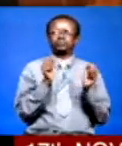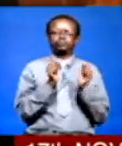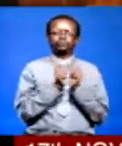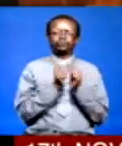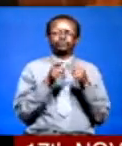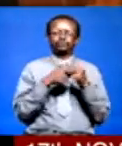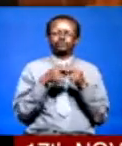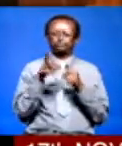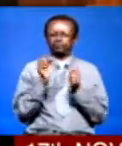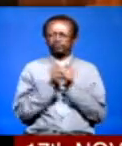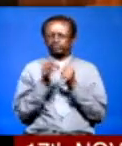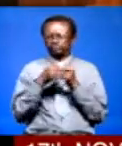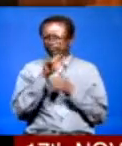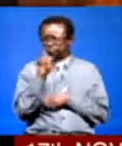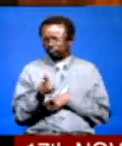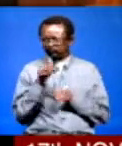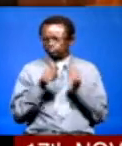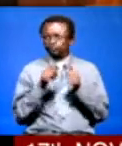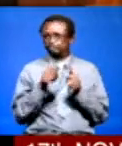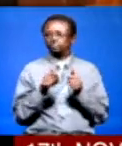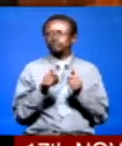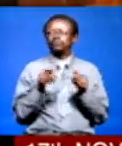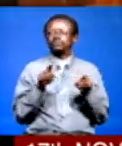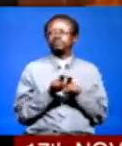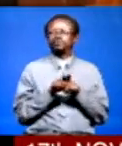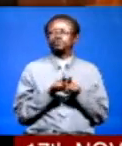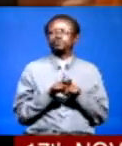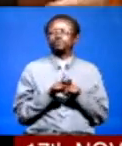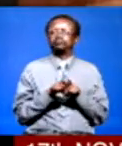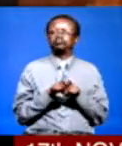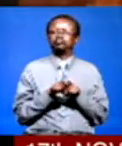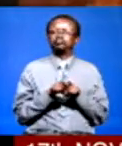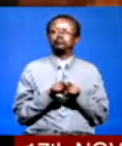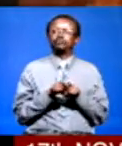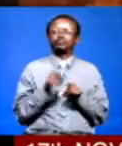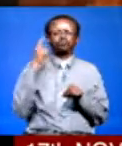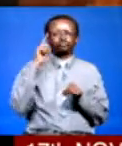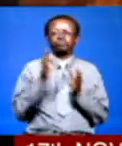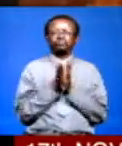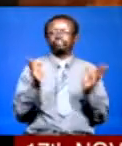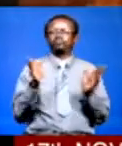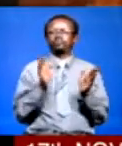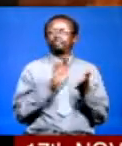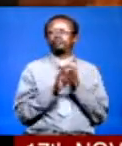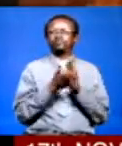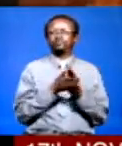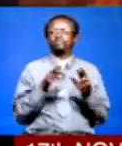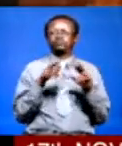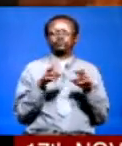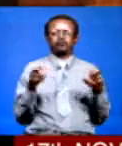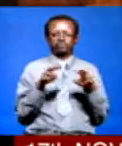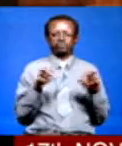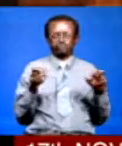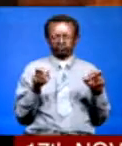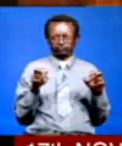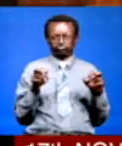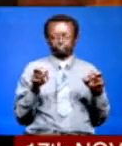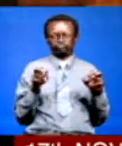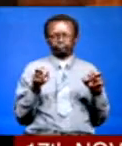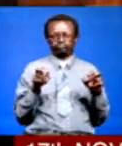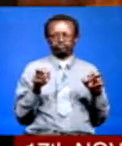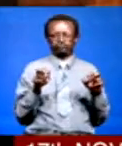2016 or 2018? A report that was released in the public without an investigation, interrogation